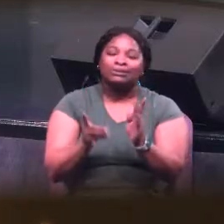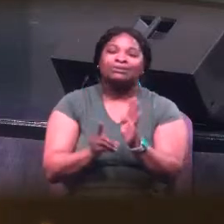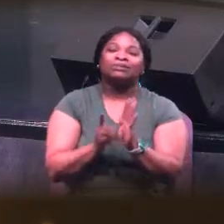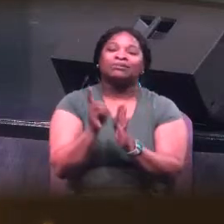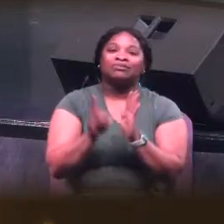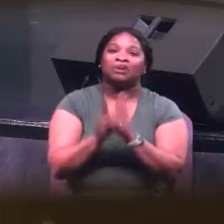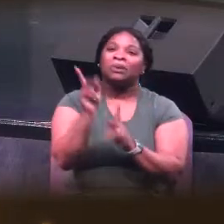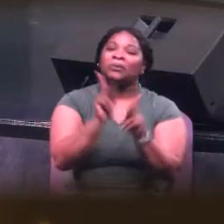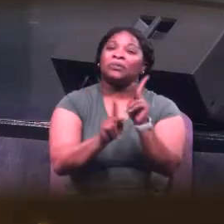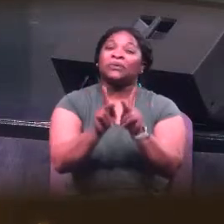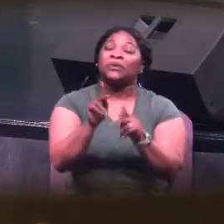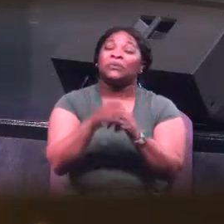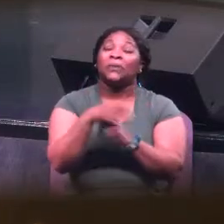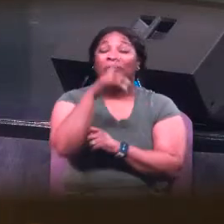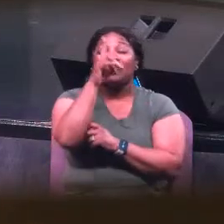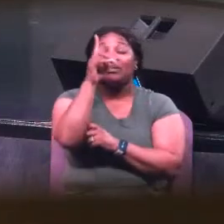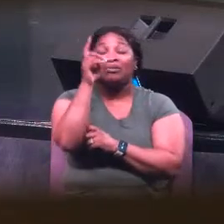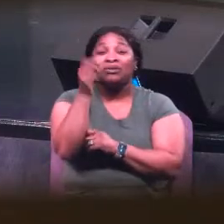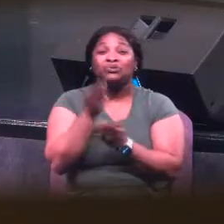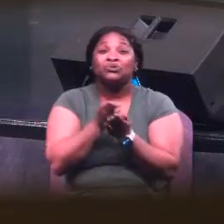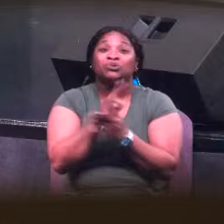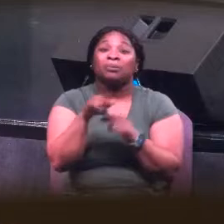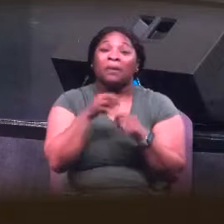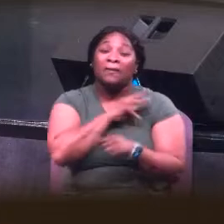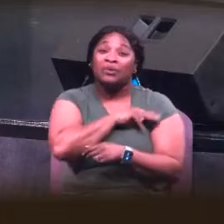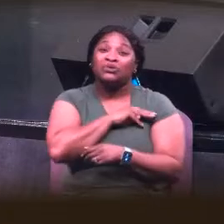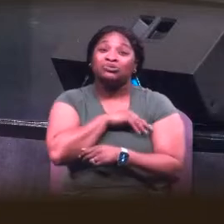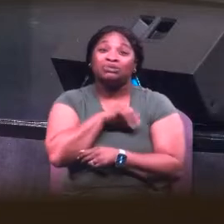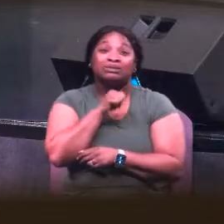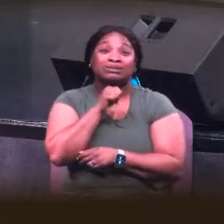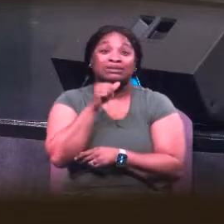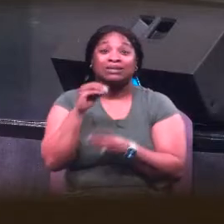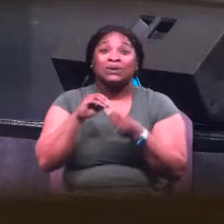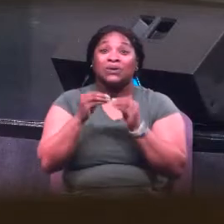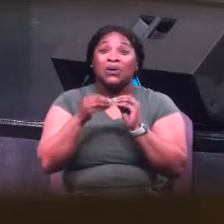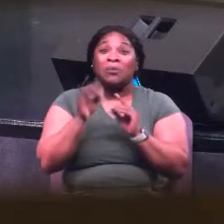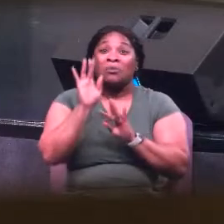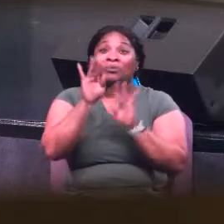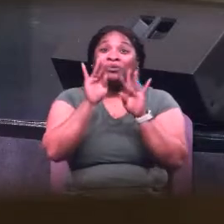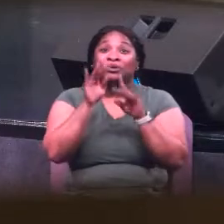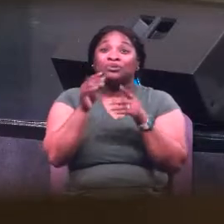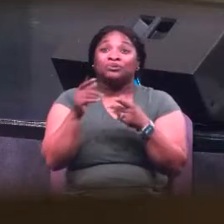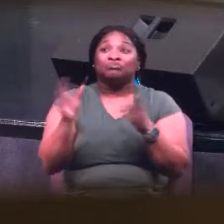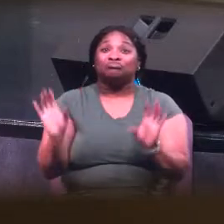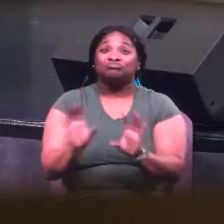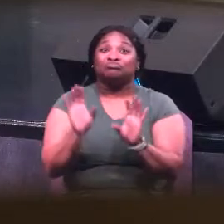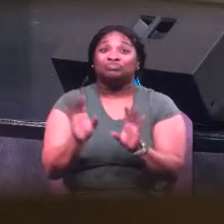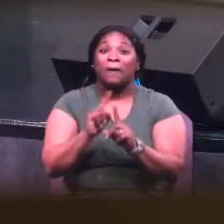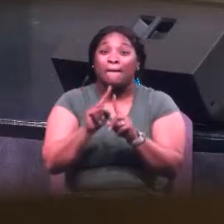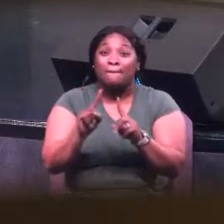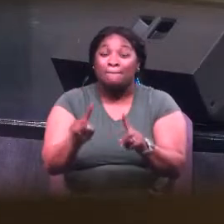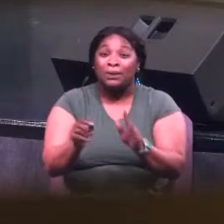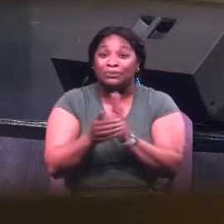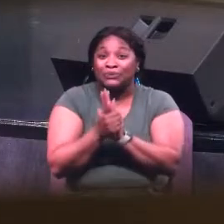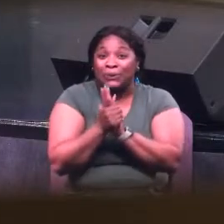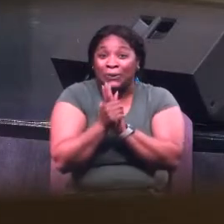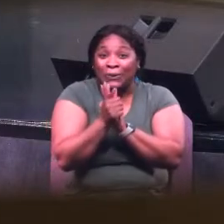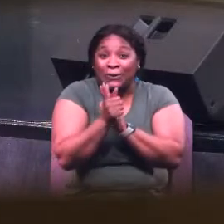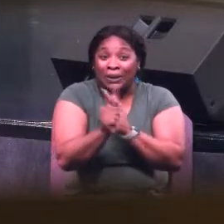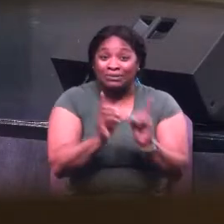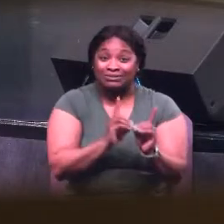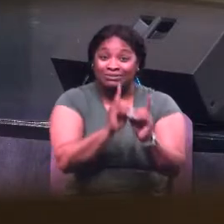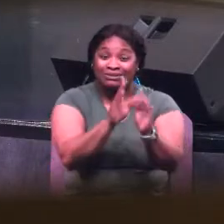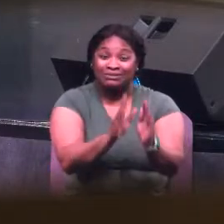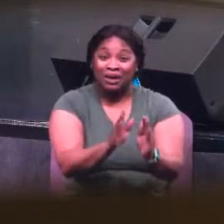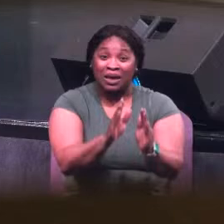the authenticity of ministry is not determined by the number of miracles you wrought, but by the quality of